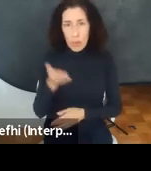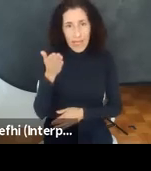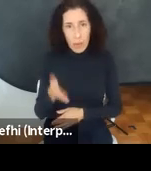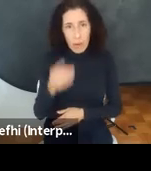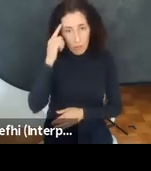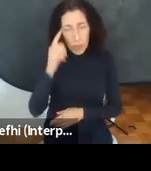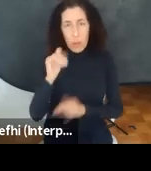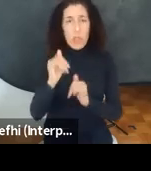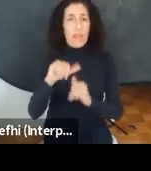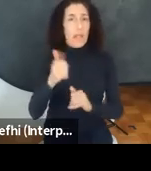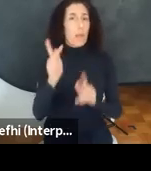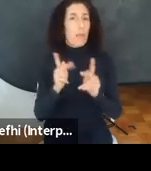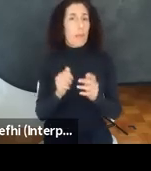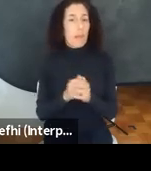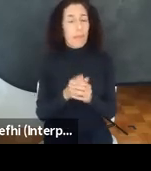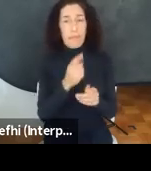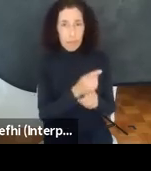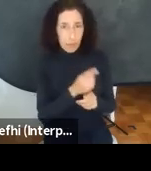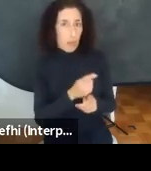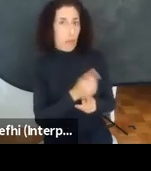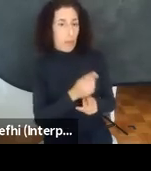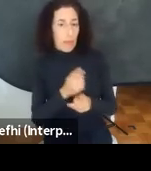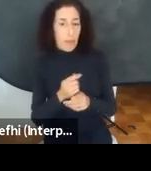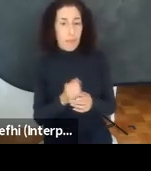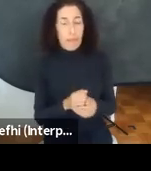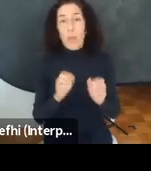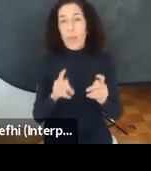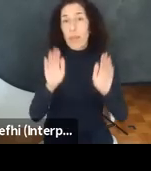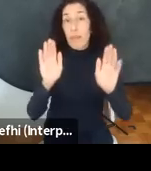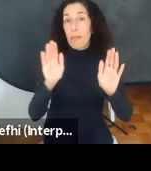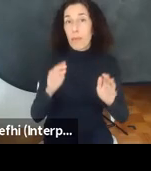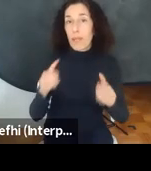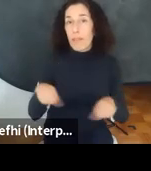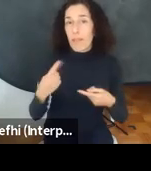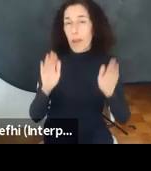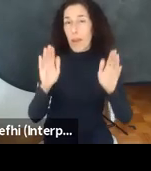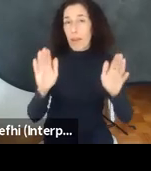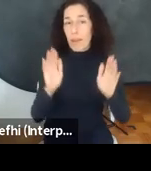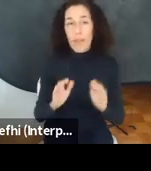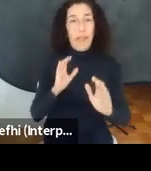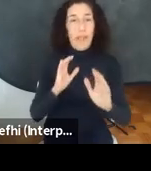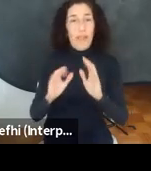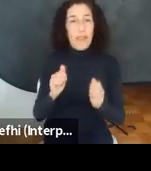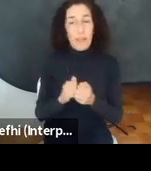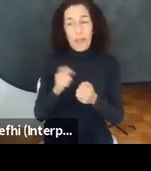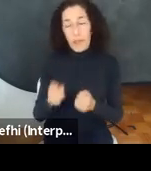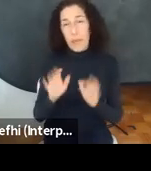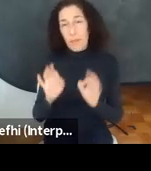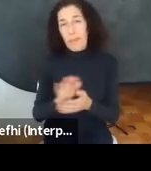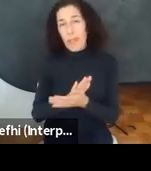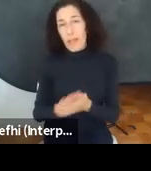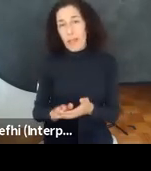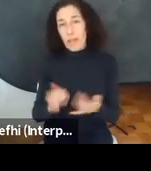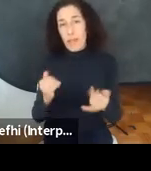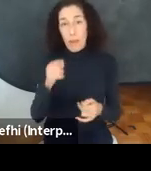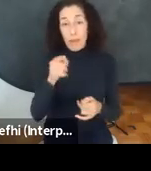Yeah. Well, listen, this has been great. And it's going to be, as you know, part of the the 2-hour conference on